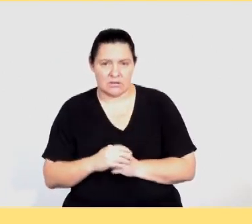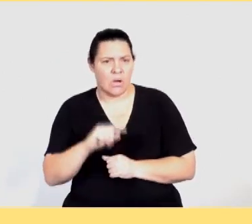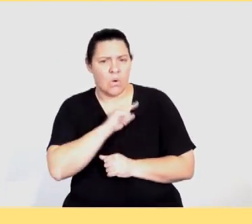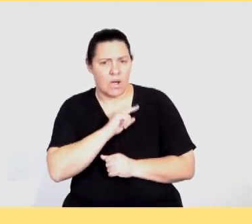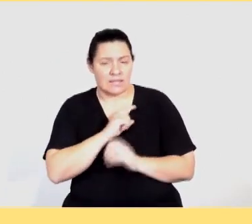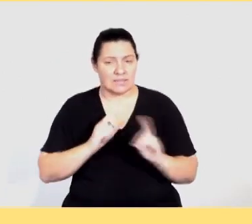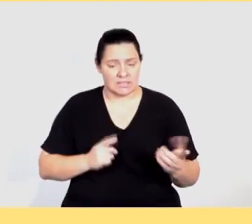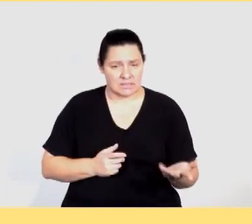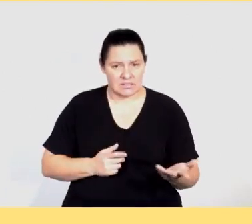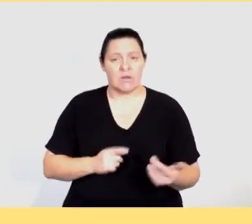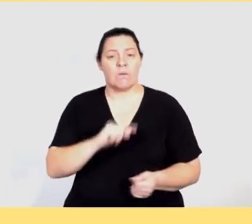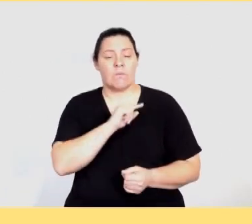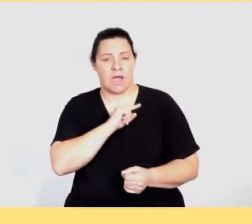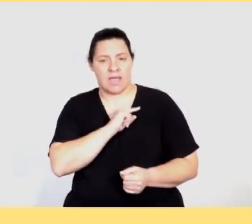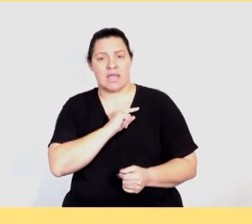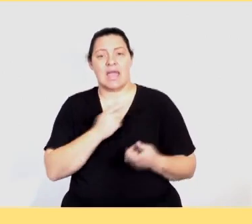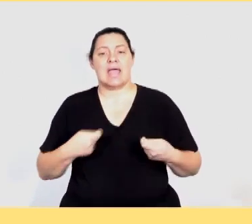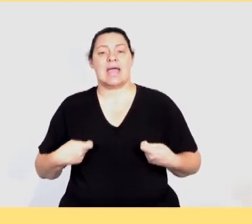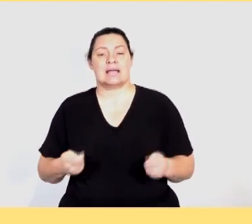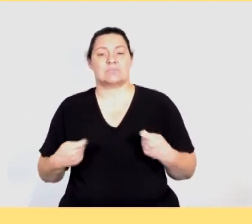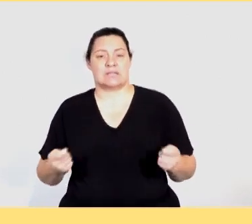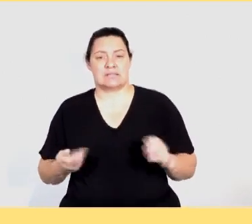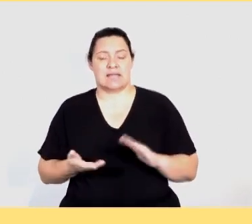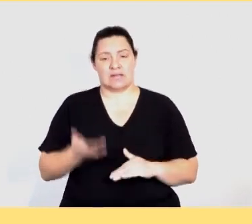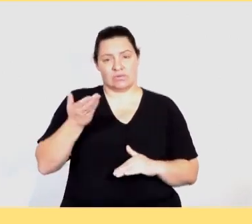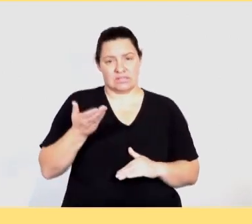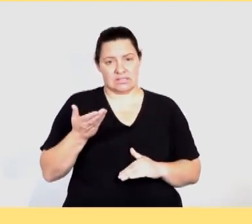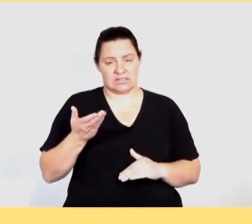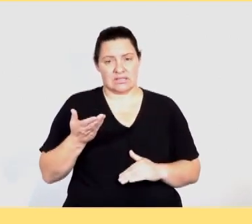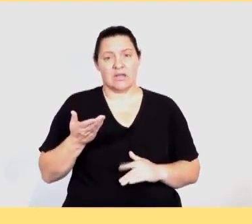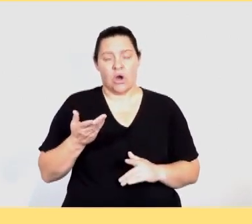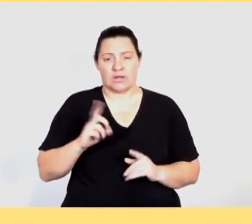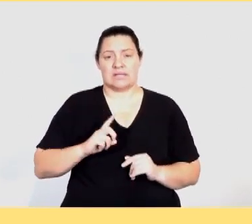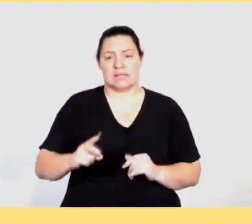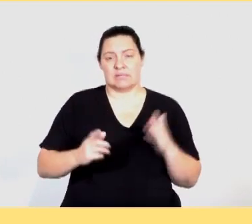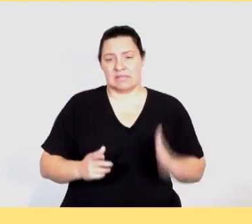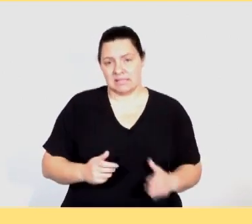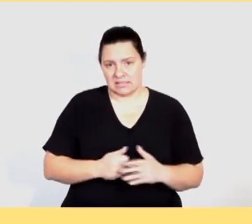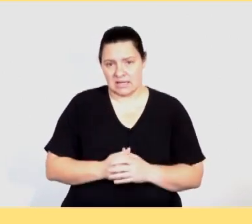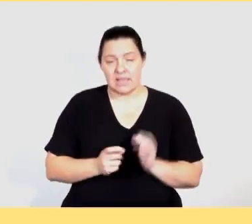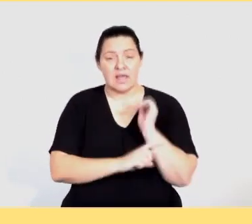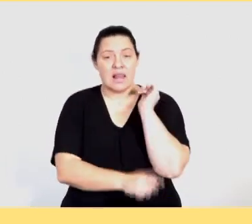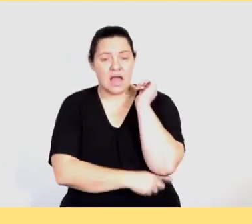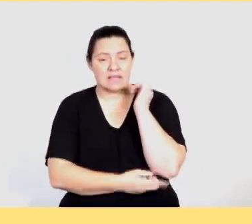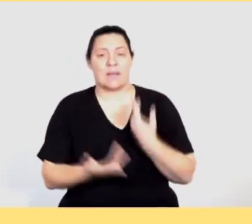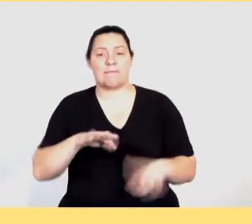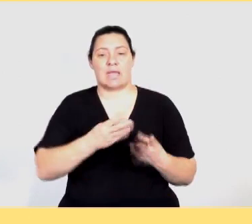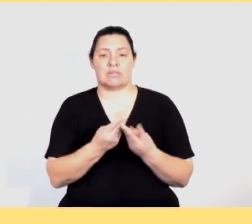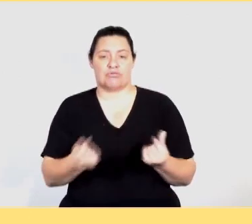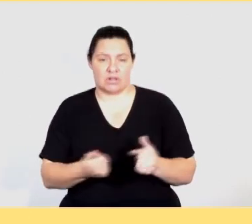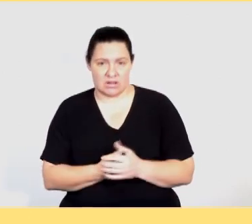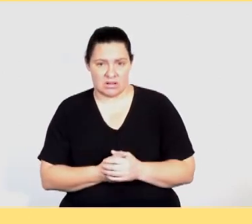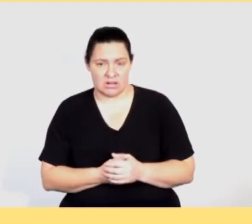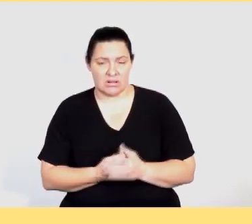2,200. Why on the debit side? Because my expenses increase on the debit side. And the last one is